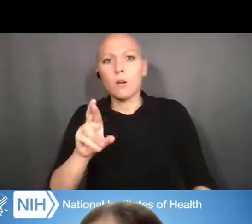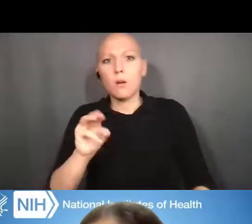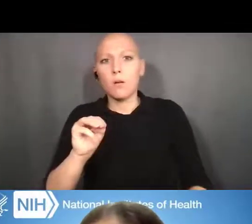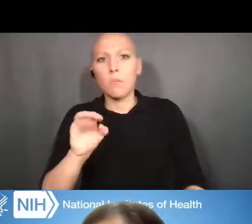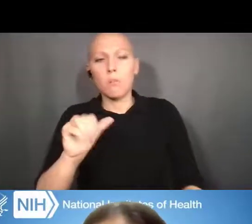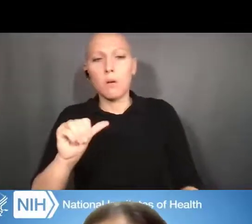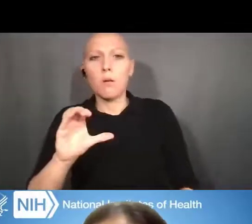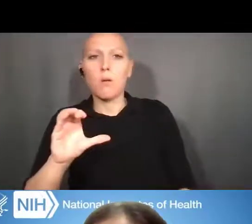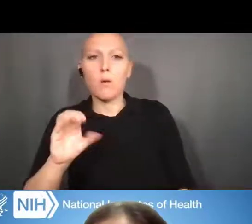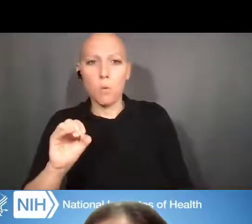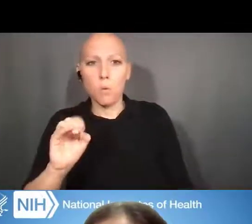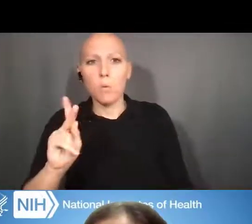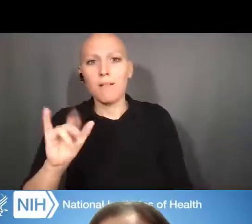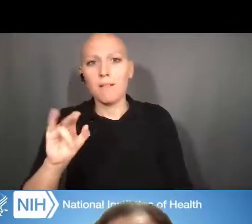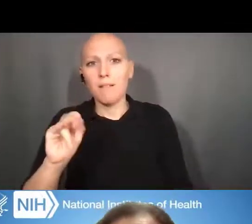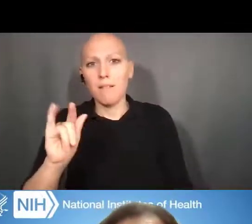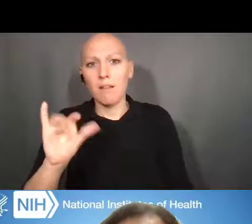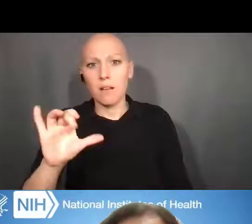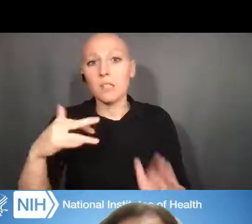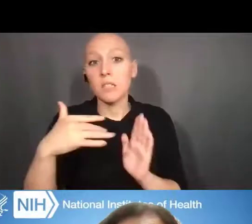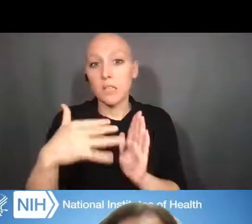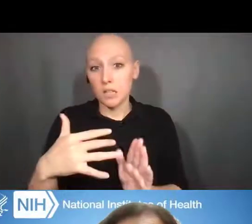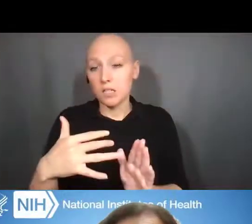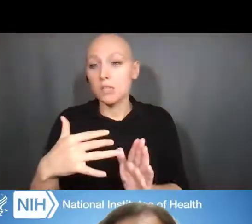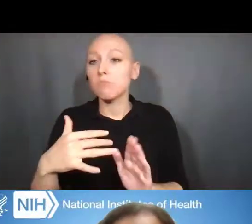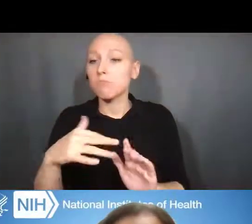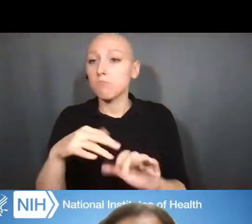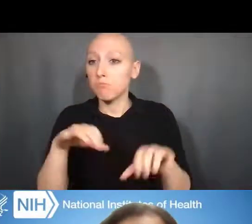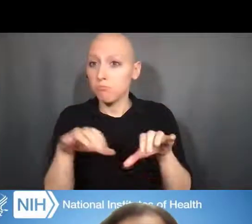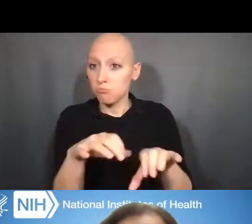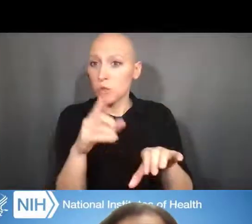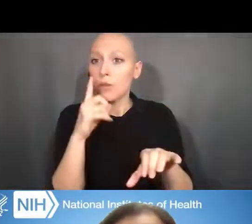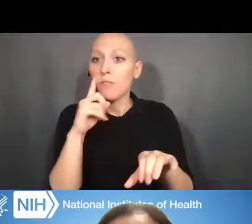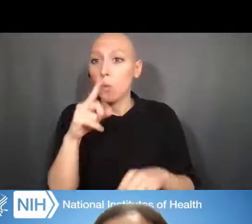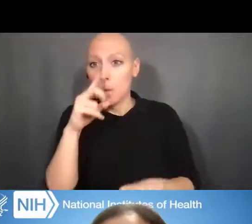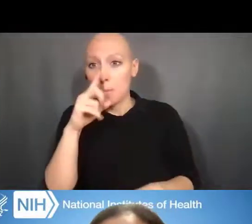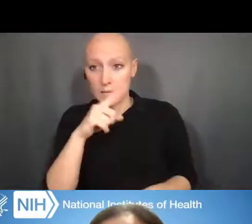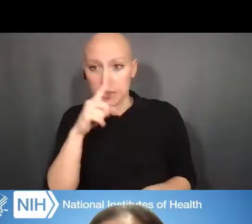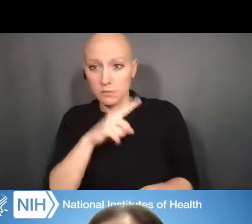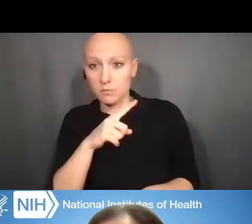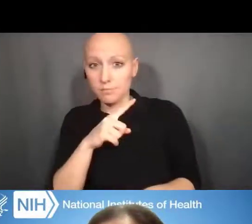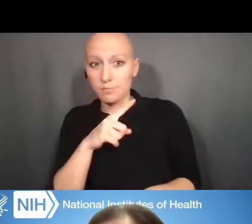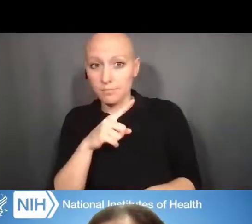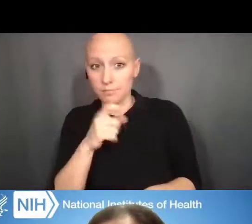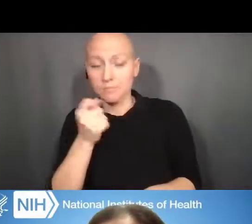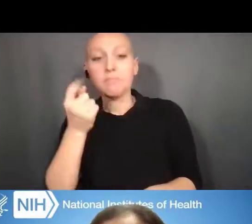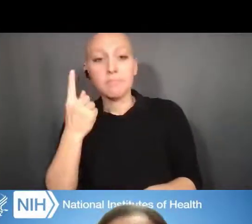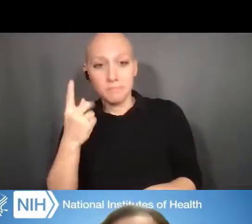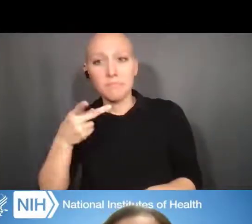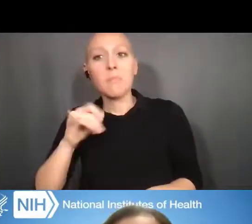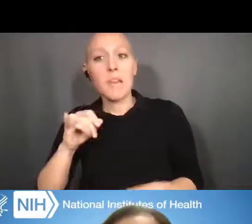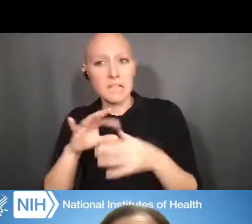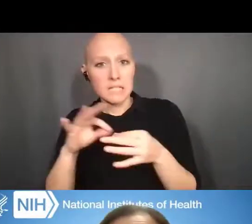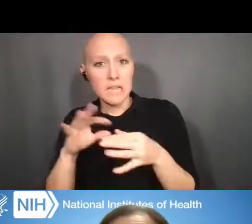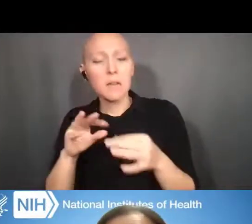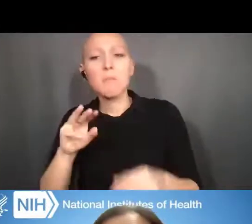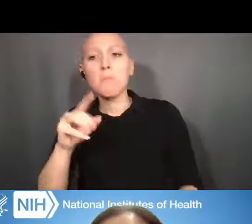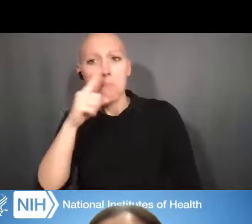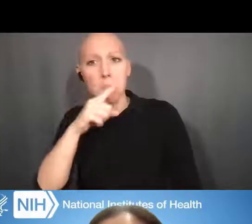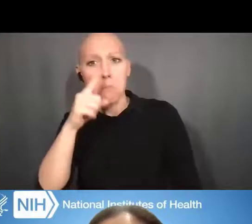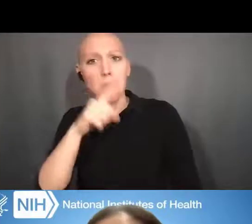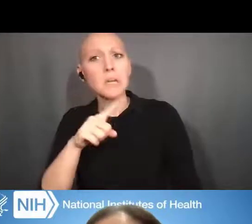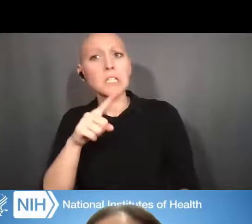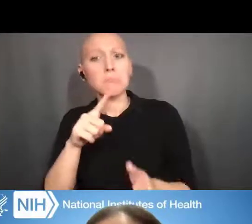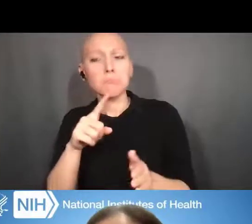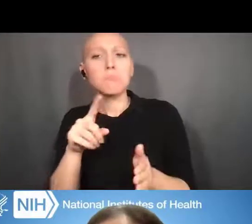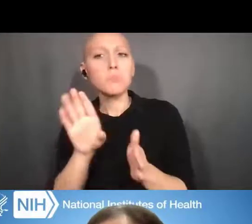be performed on mice. For the justification, PI stated that mice are inexpensive and are one